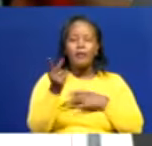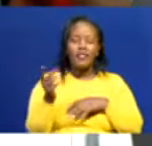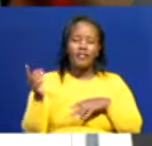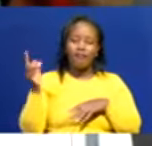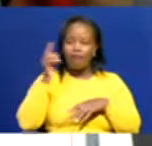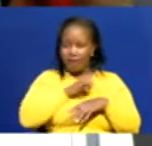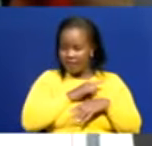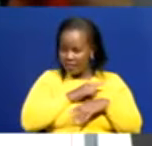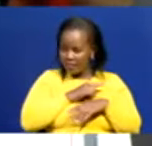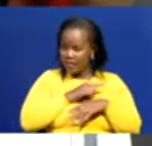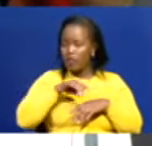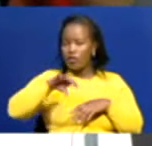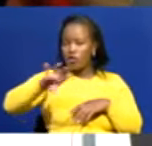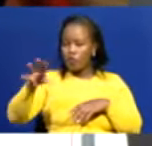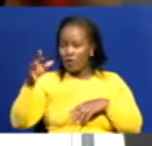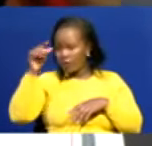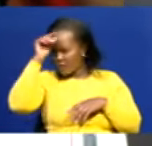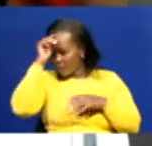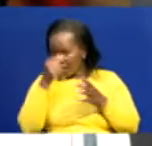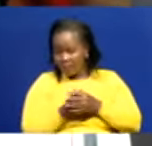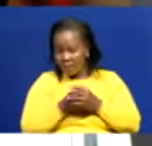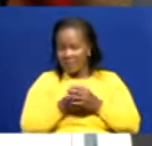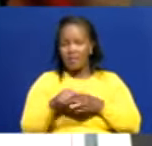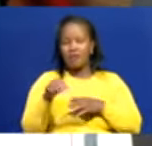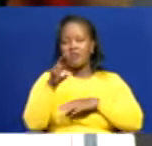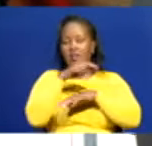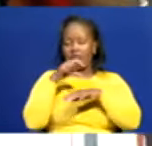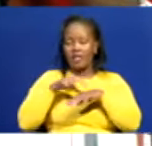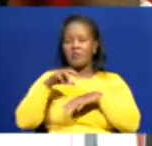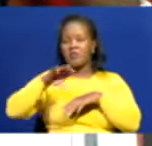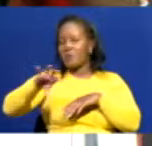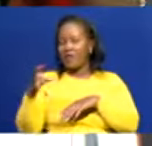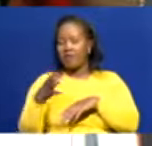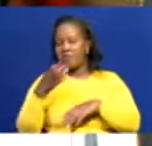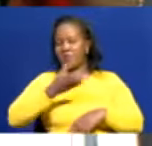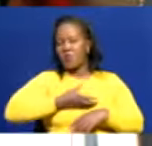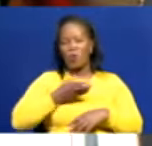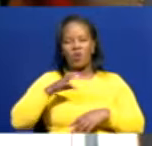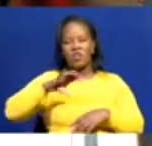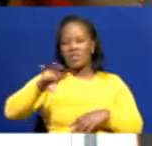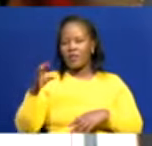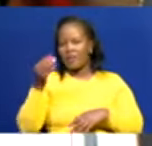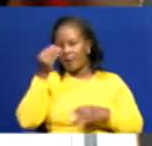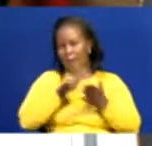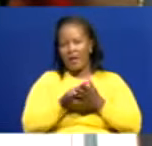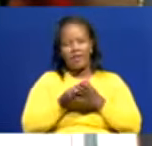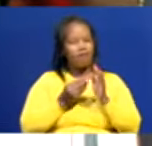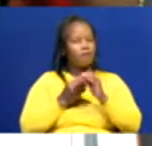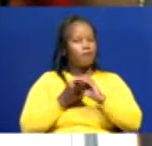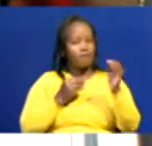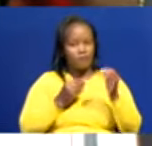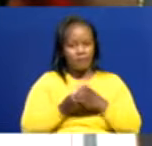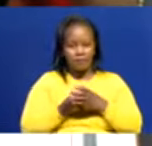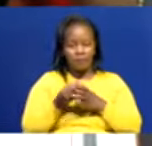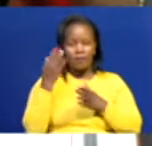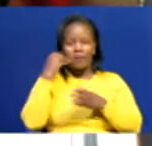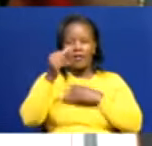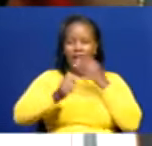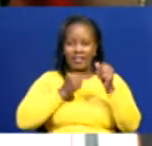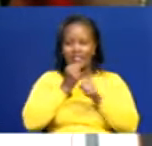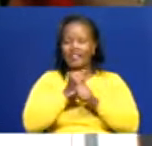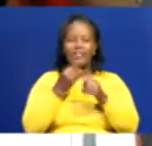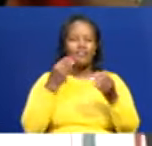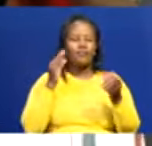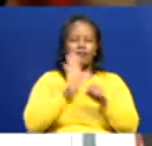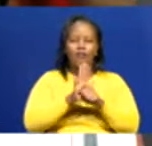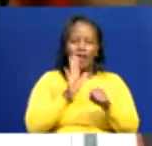shilling county inadai national government. Last year, walivuka na madeni ya counties.